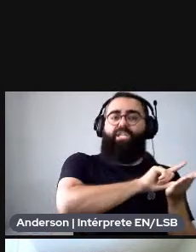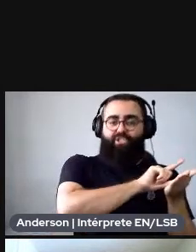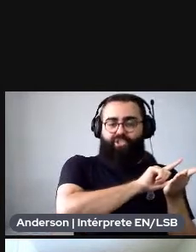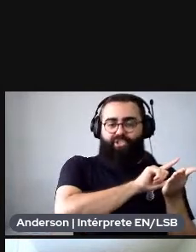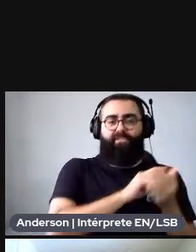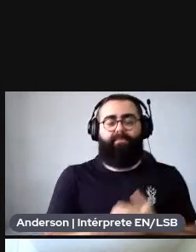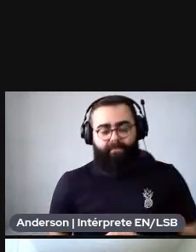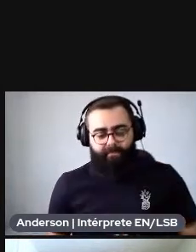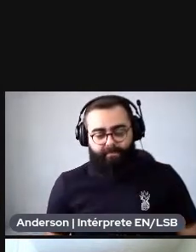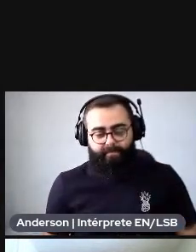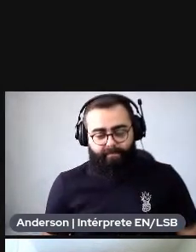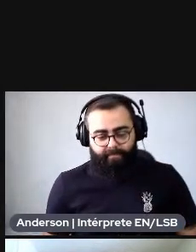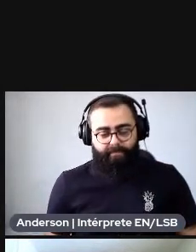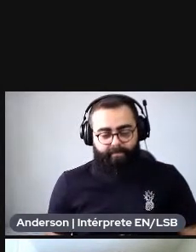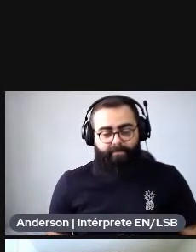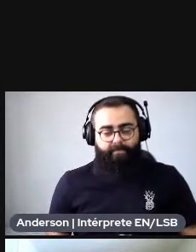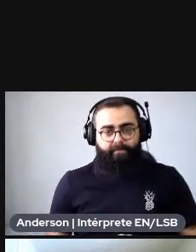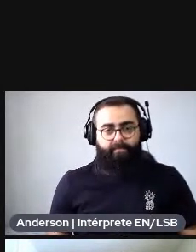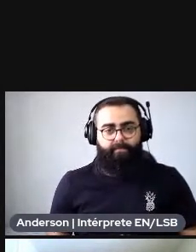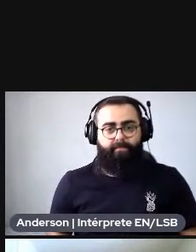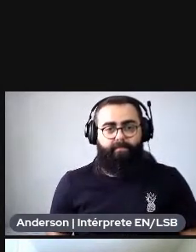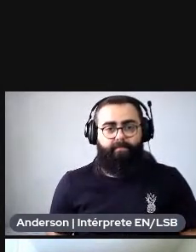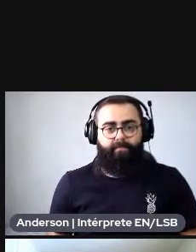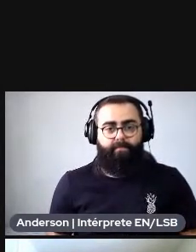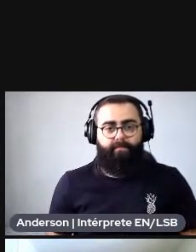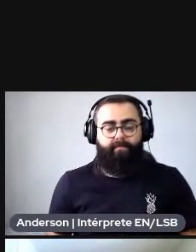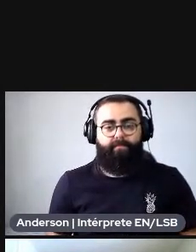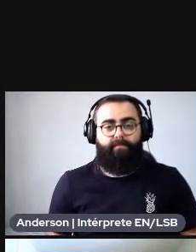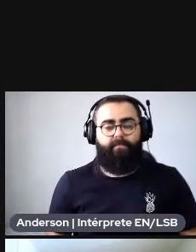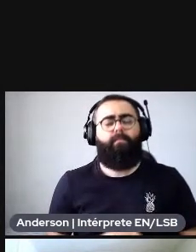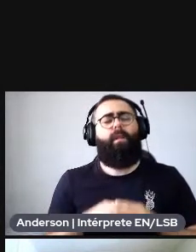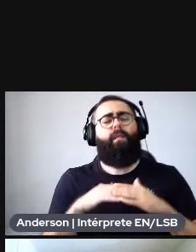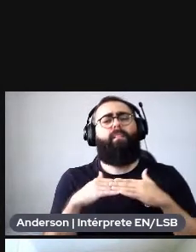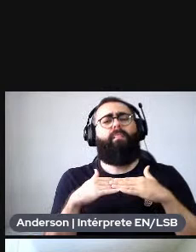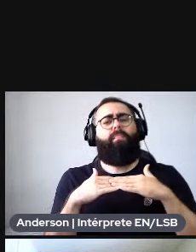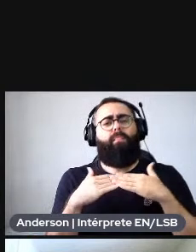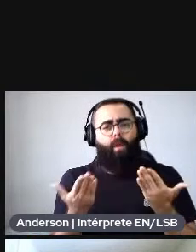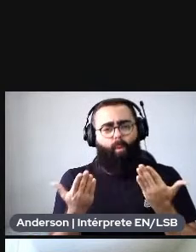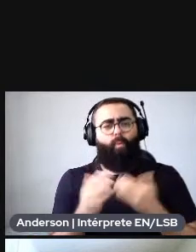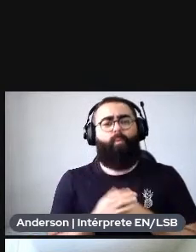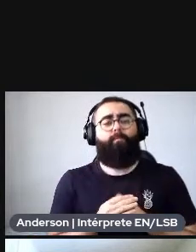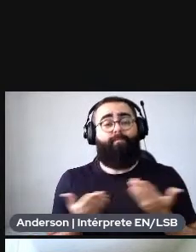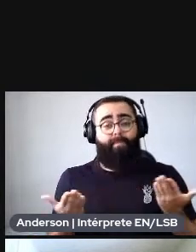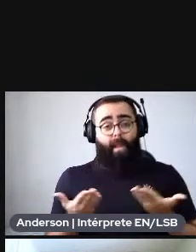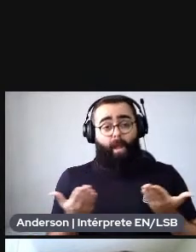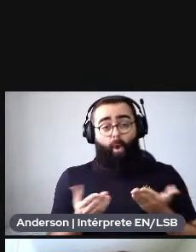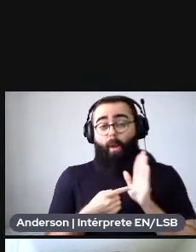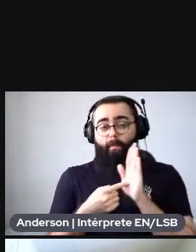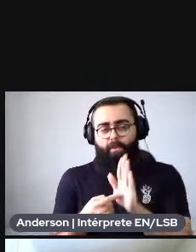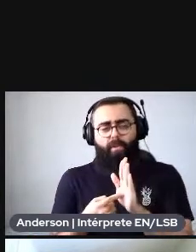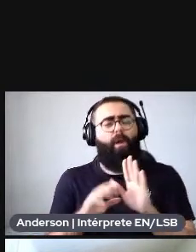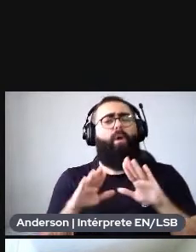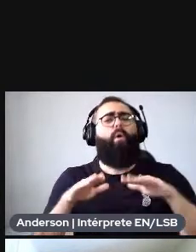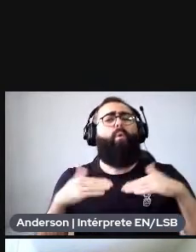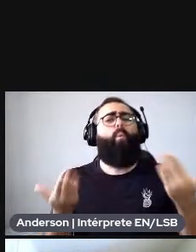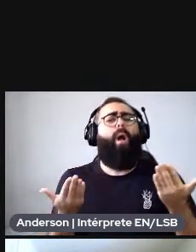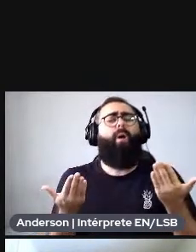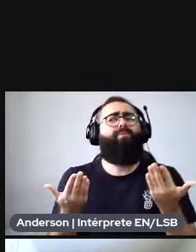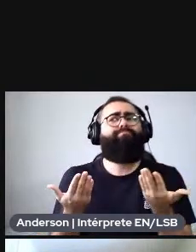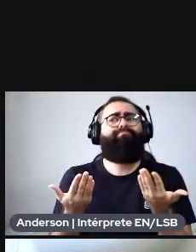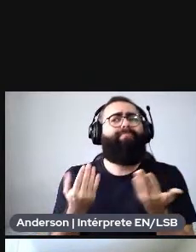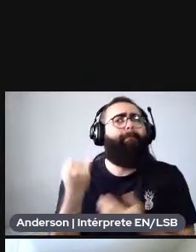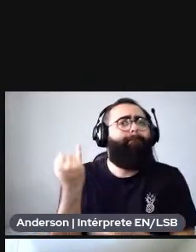Oh, sorry. And now let's go on to the role of the